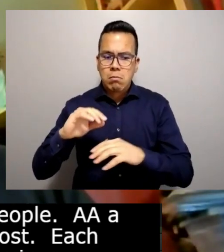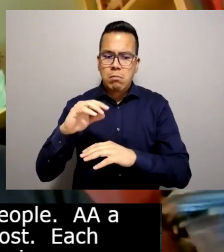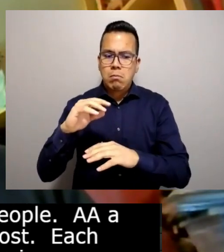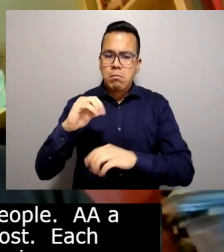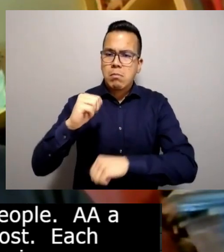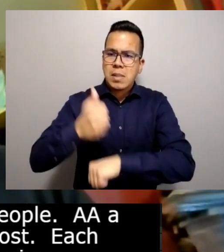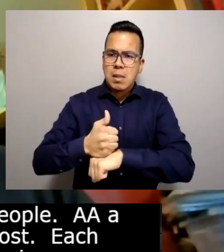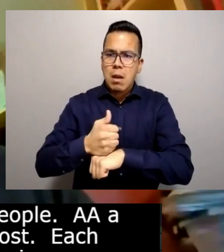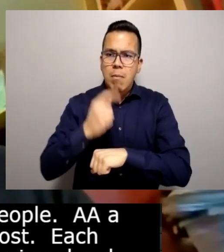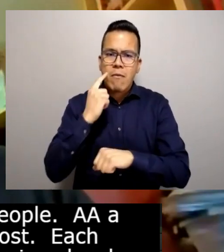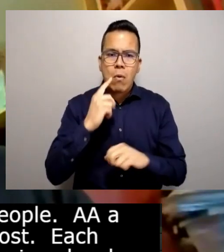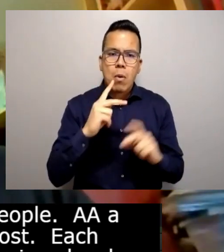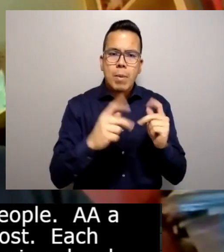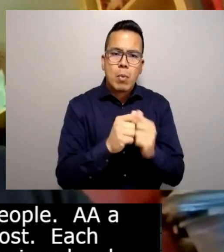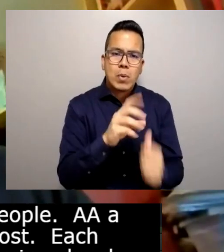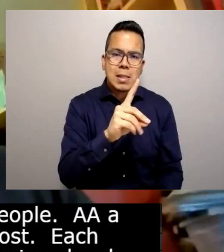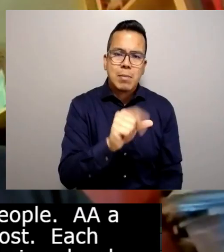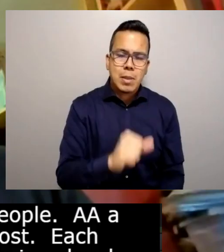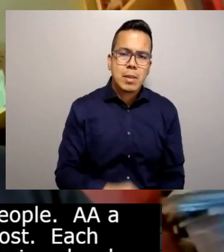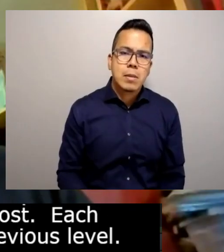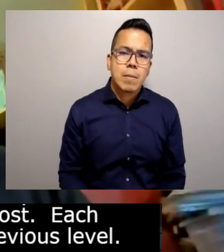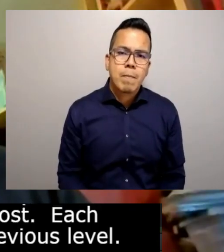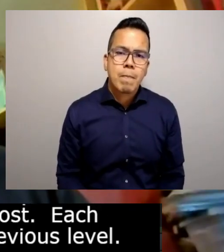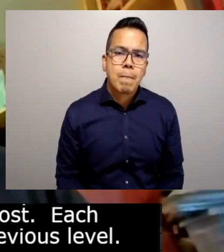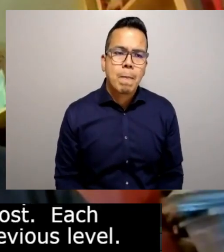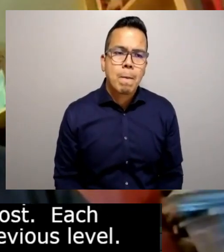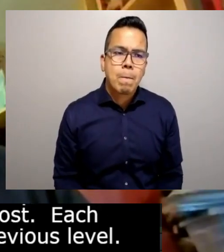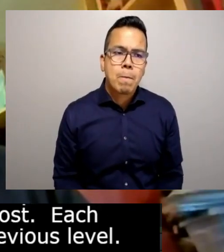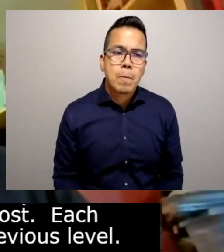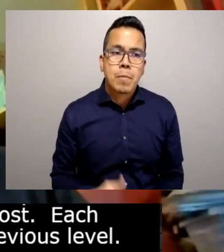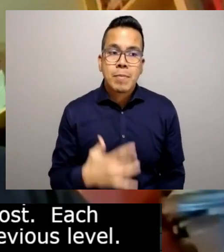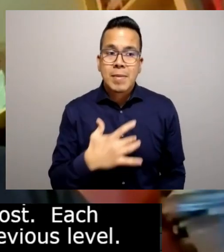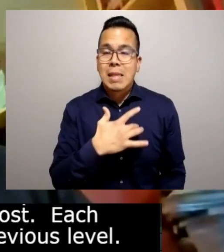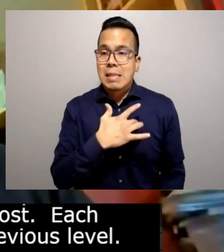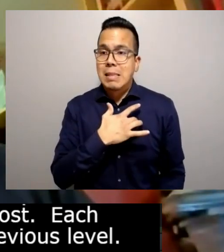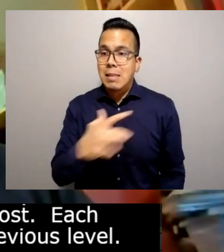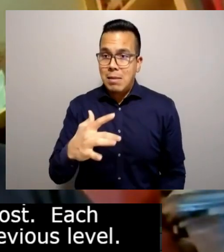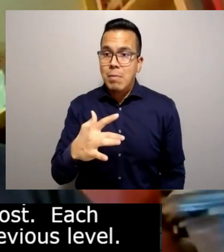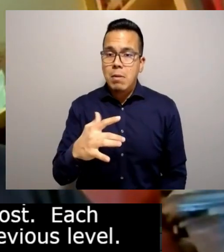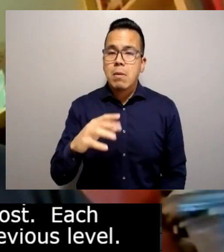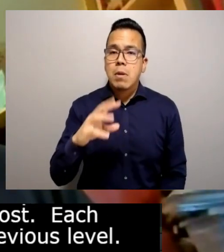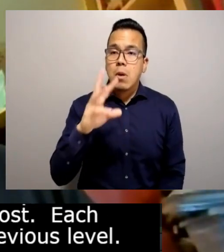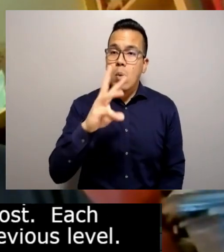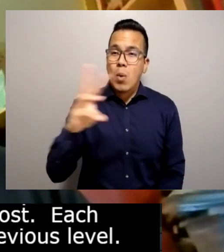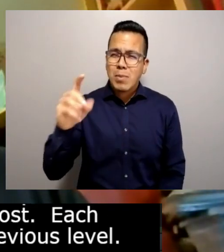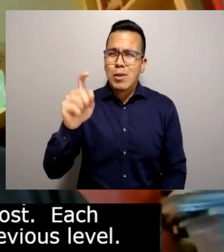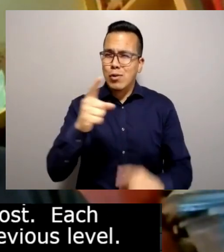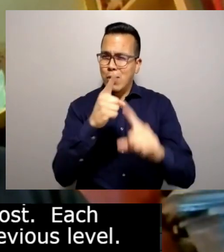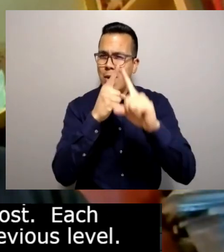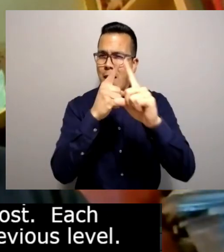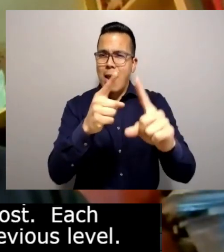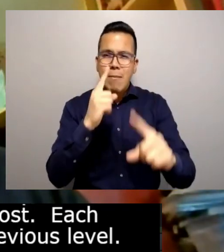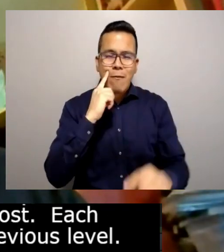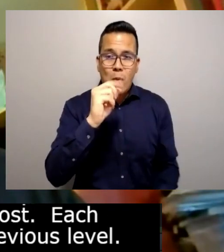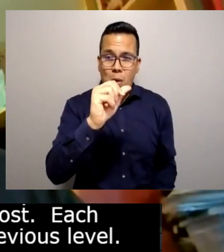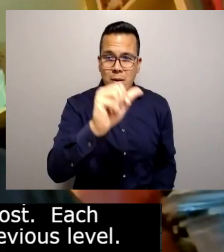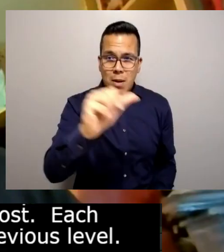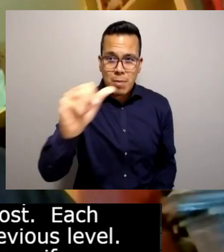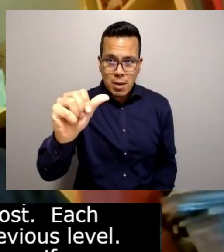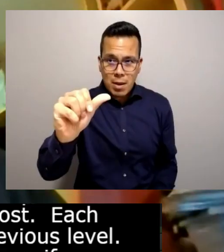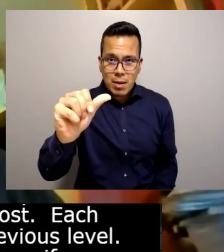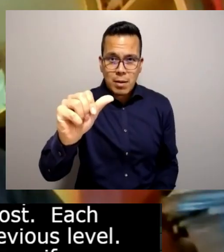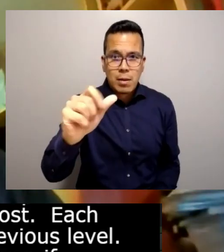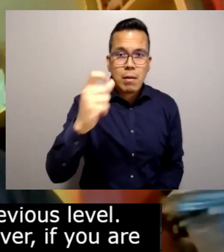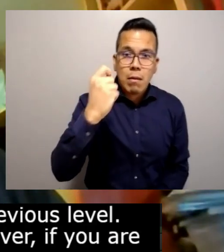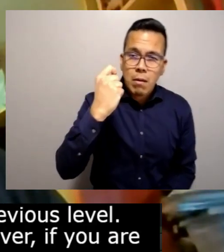Typically, websites aim or should aim for AA. However, if you are seeking to